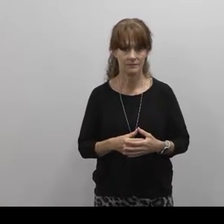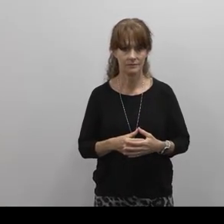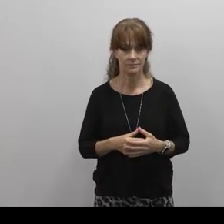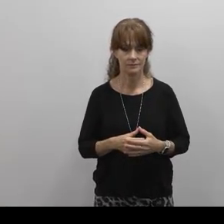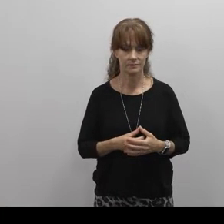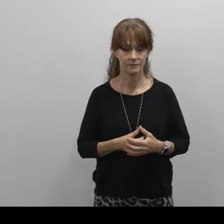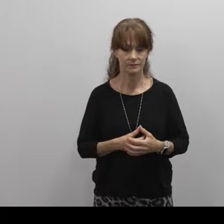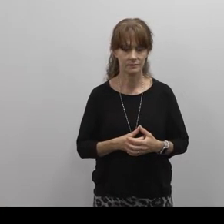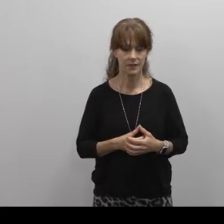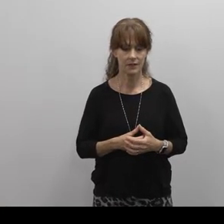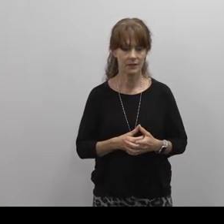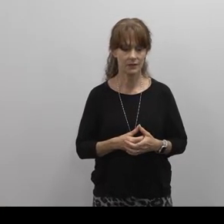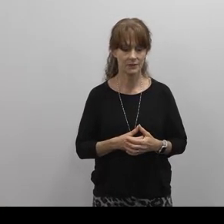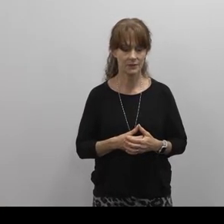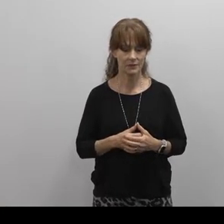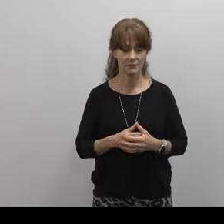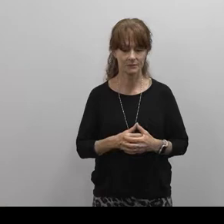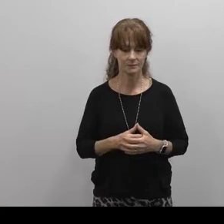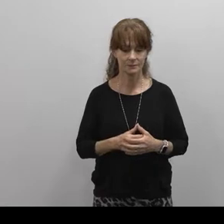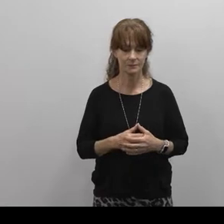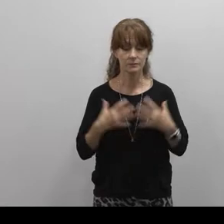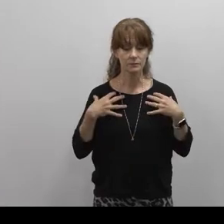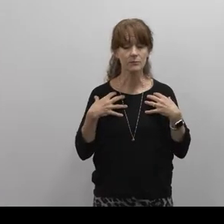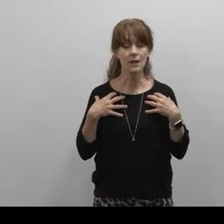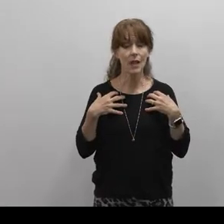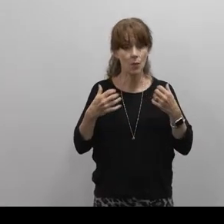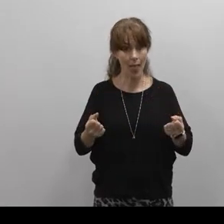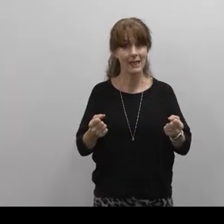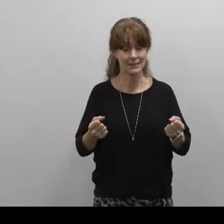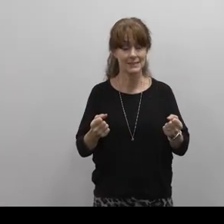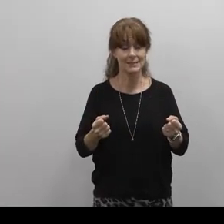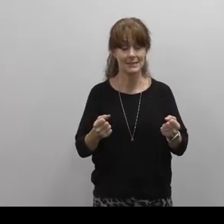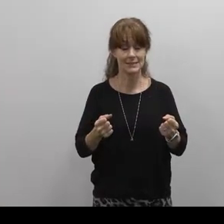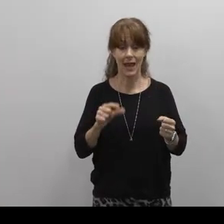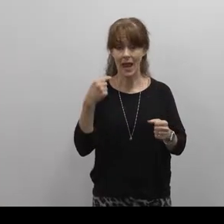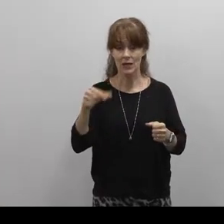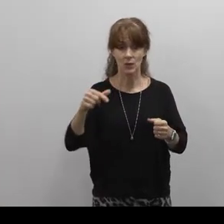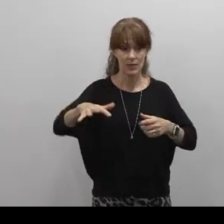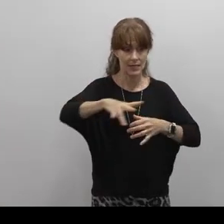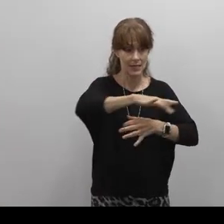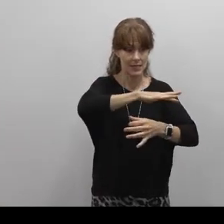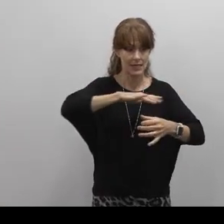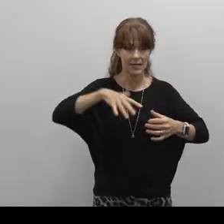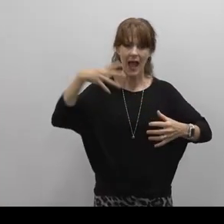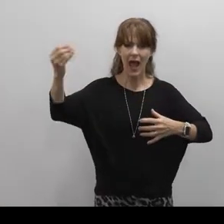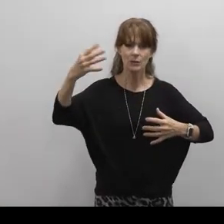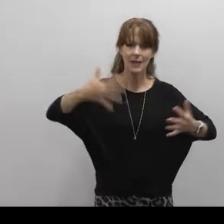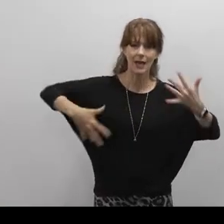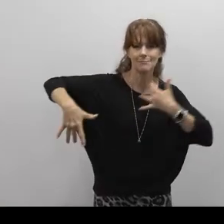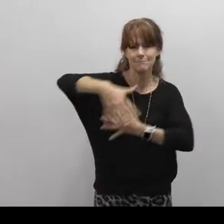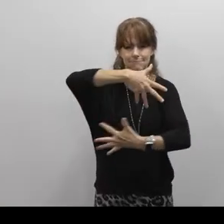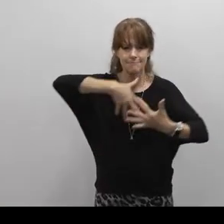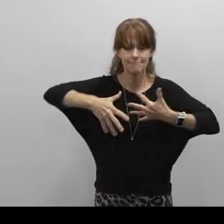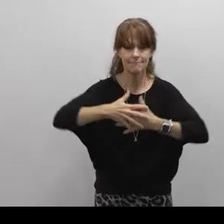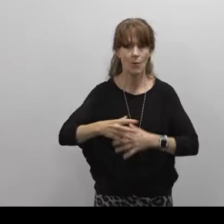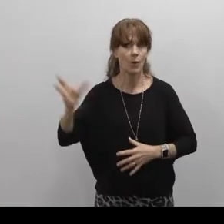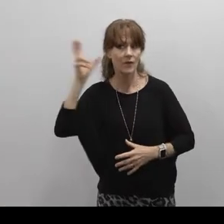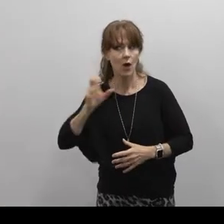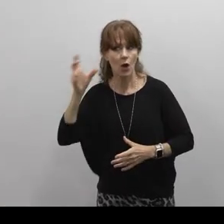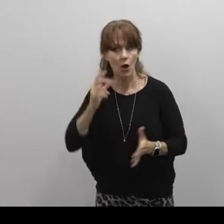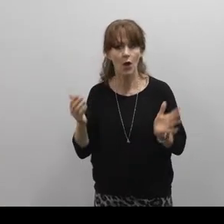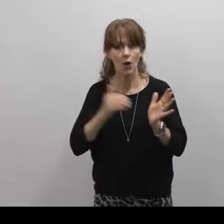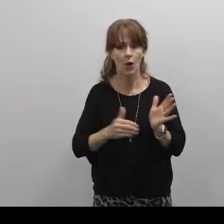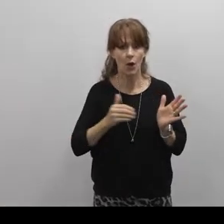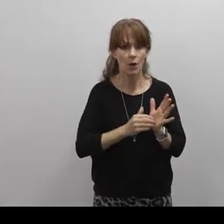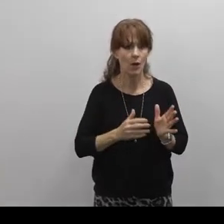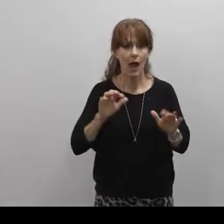Whoops. I'm actually gonna go back. I didn't cover wellness. So with wellness and green space, again, a comment we've heard over and over and over,